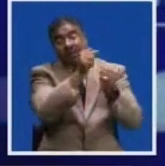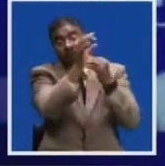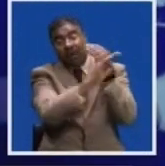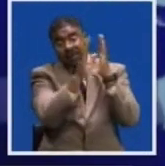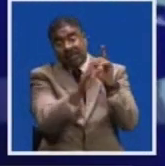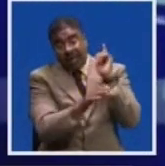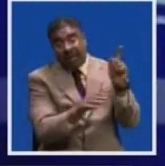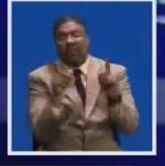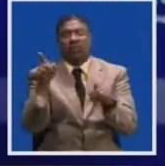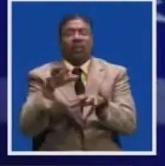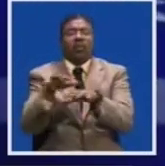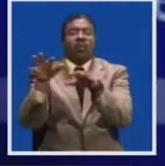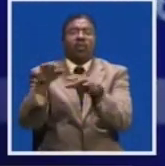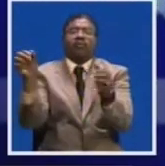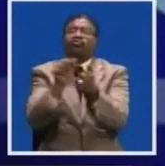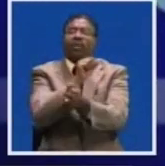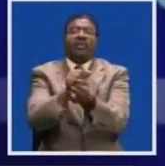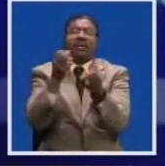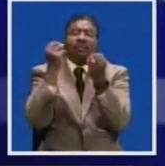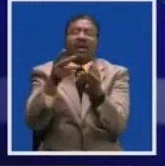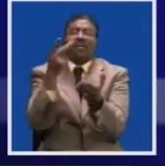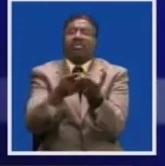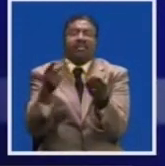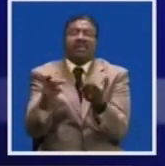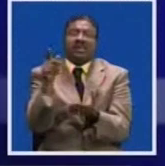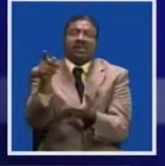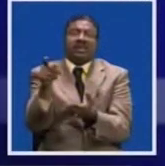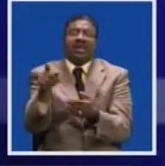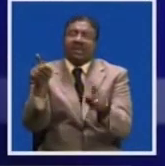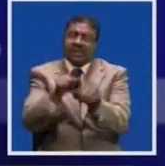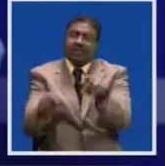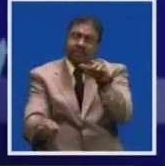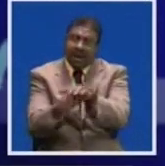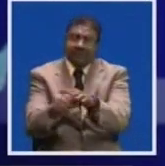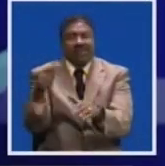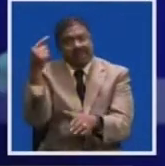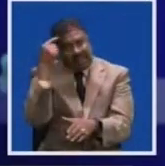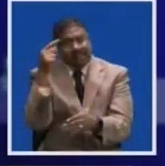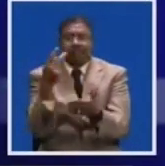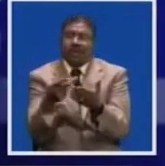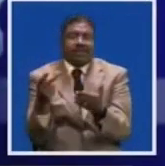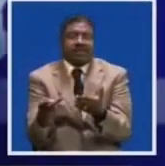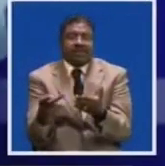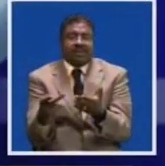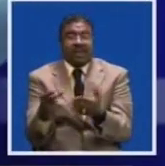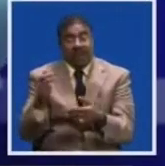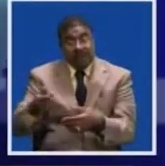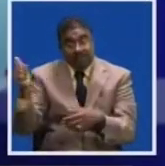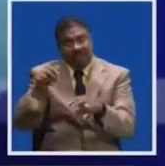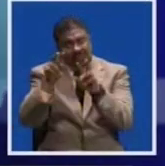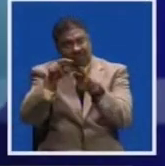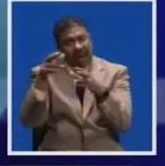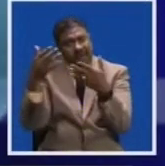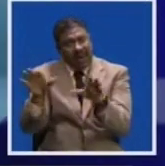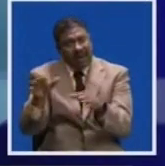the demonstration resulted in damage to public and private property. After inspecting some infrastructure and equipment at